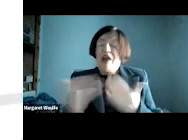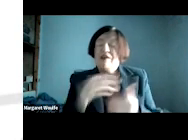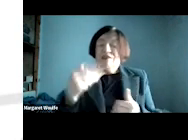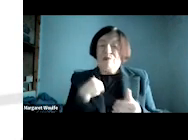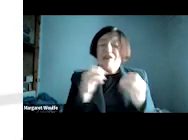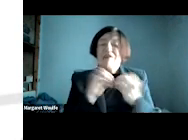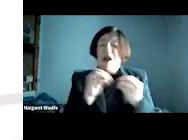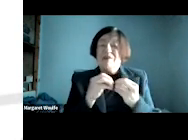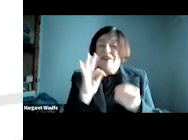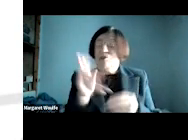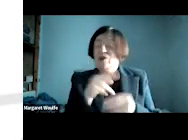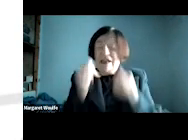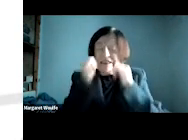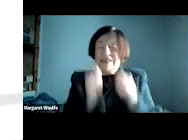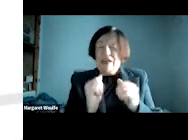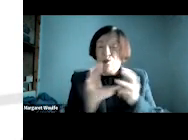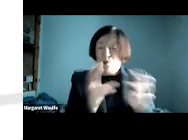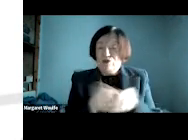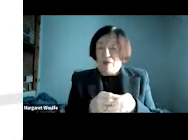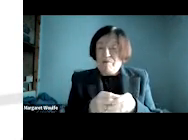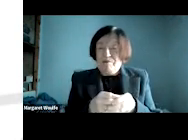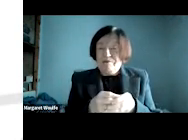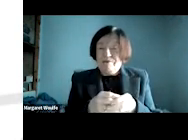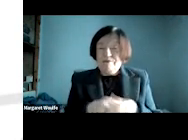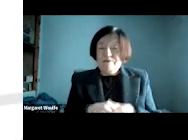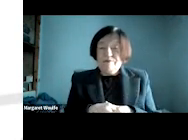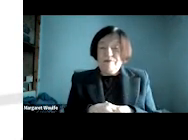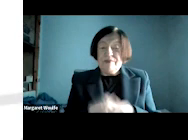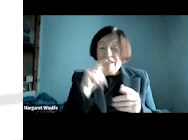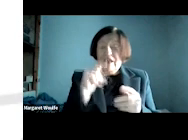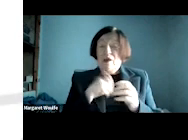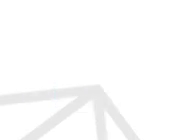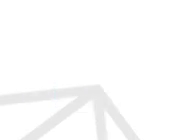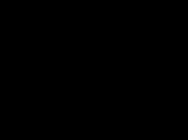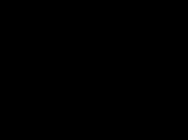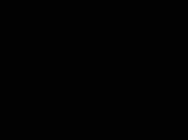comments if you can't make that workshop yourself. So I think we're going to leave it there.